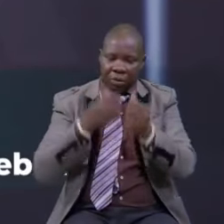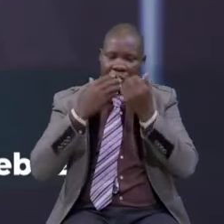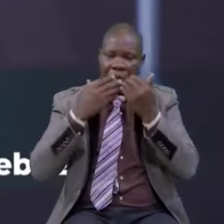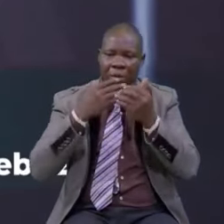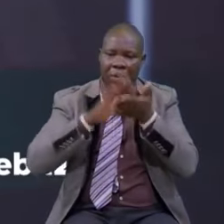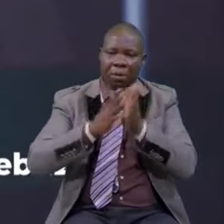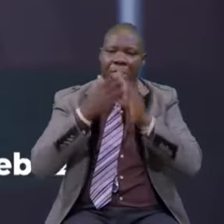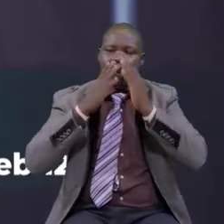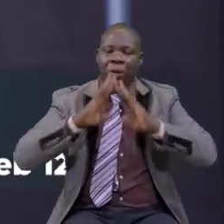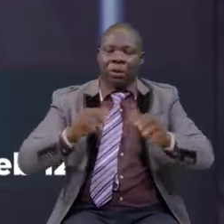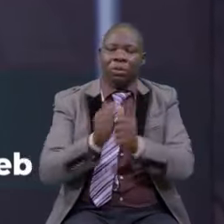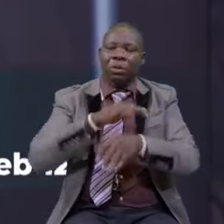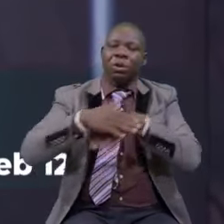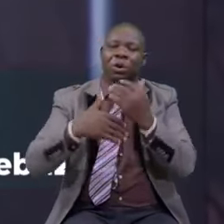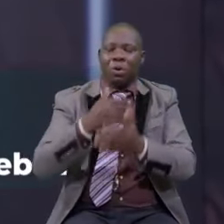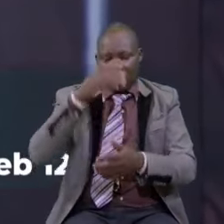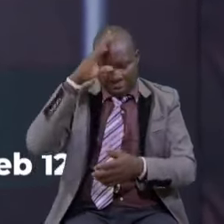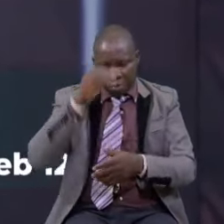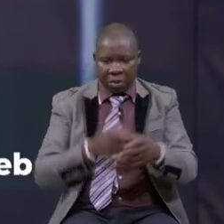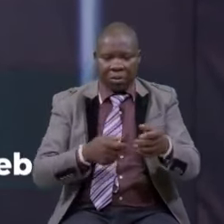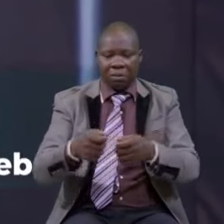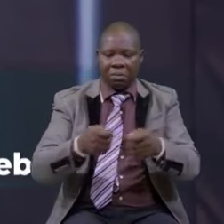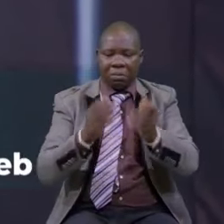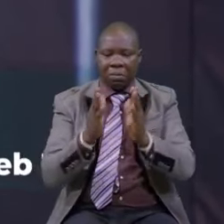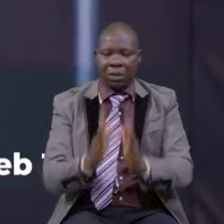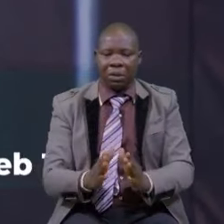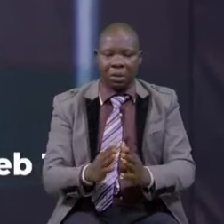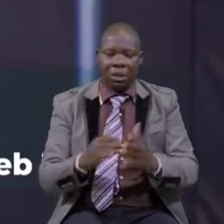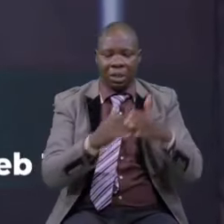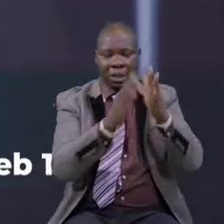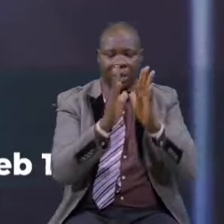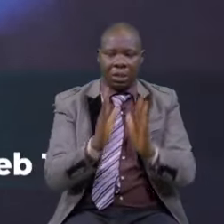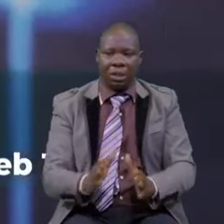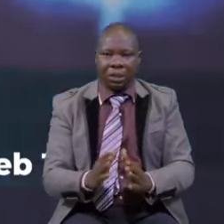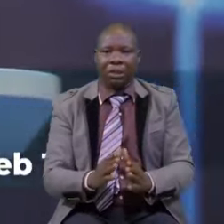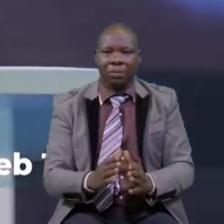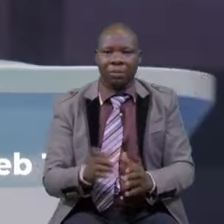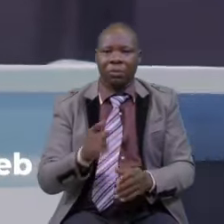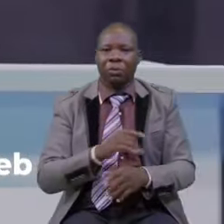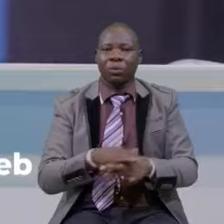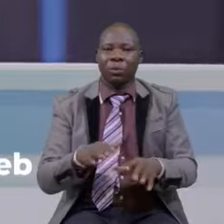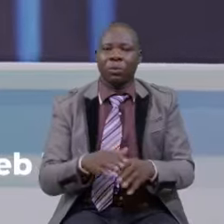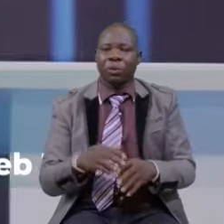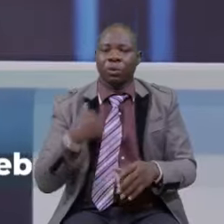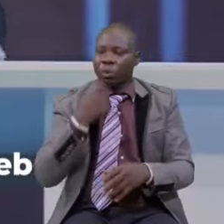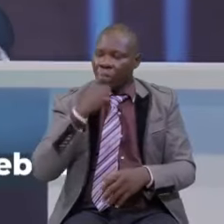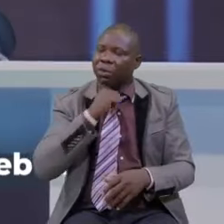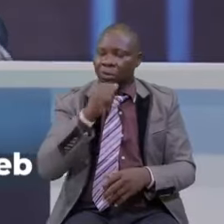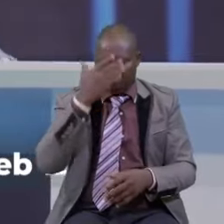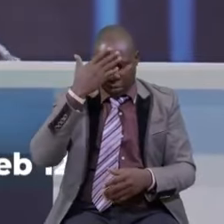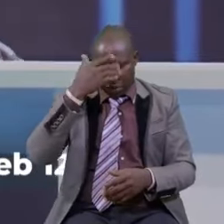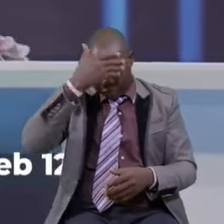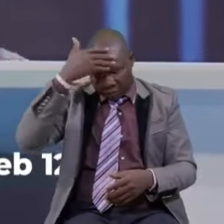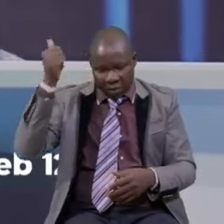Administrator, manager, foreman, leader. You know, we shouldn't forget we're